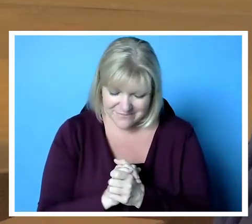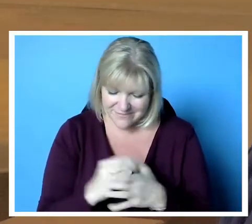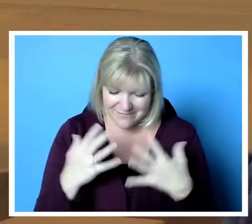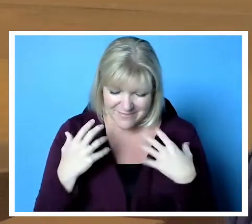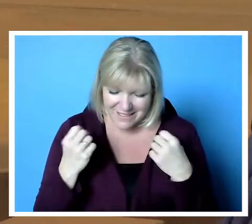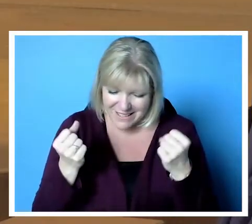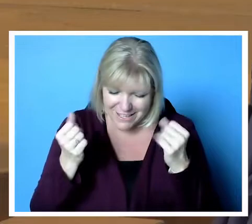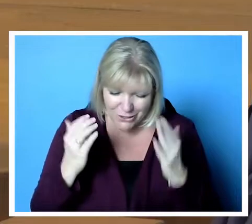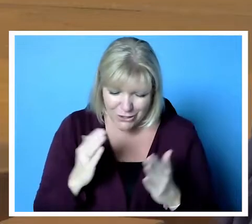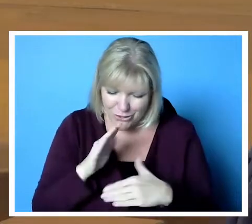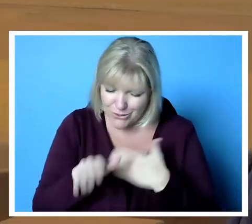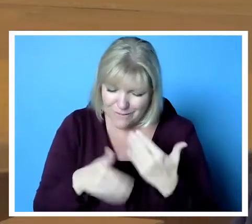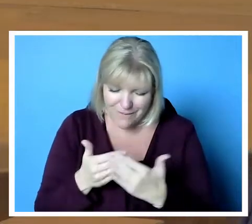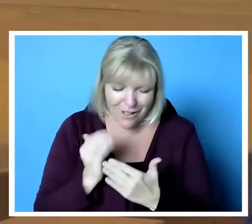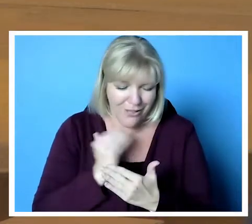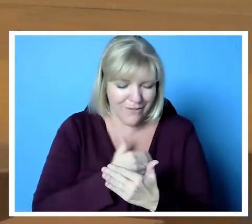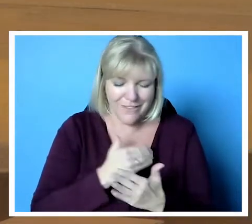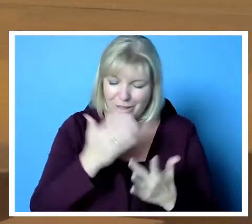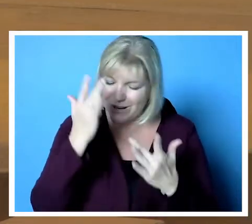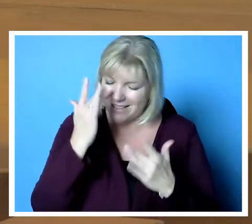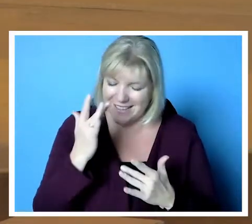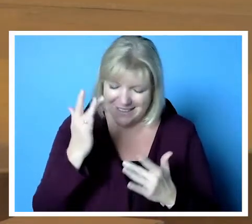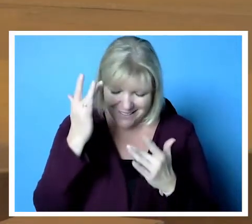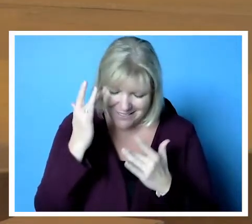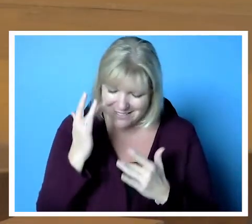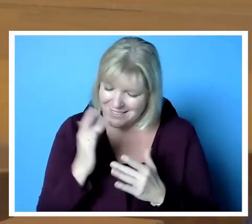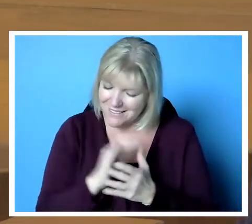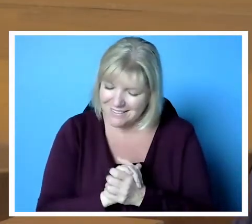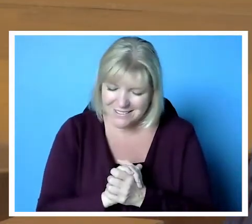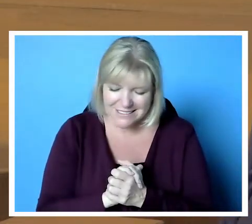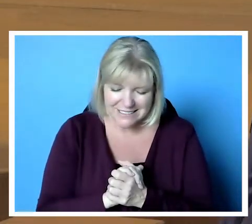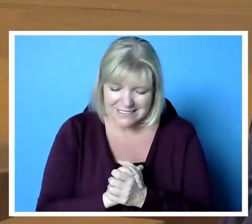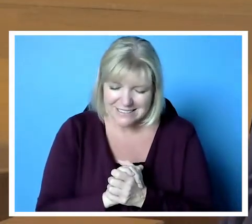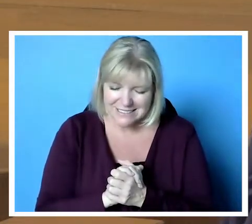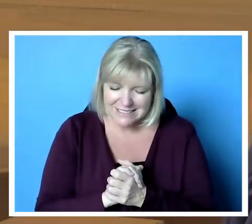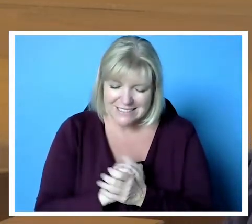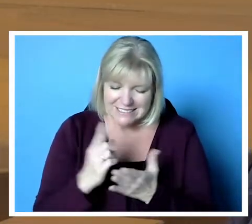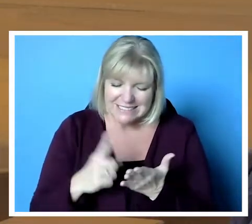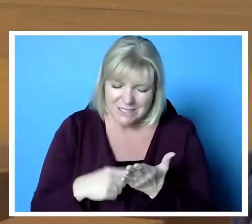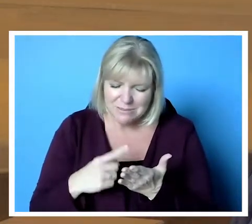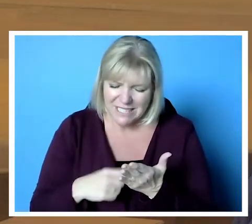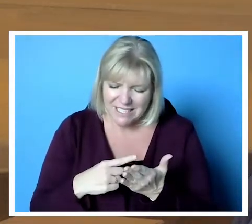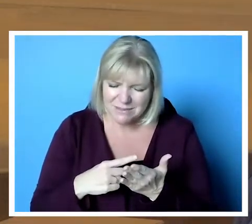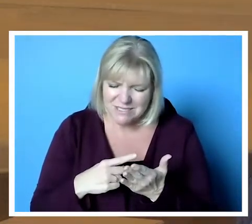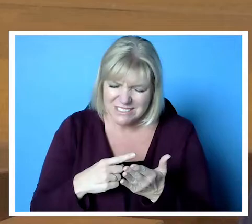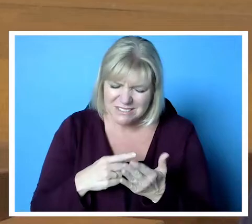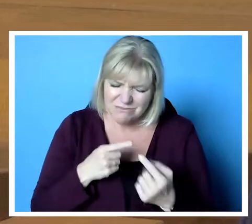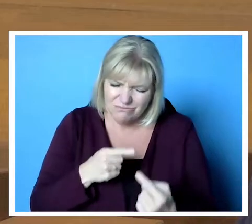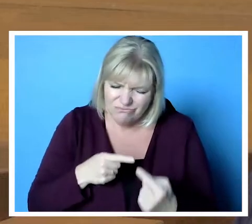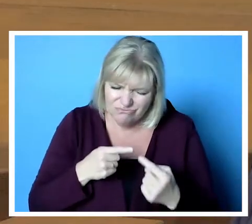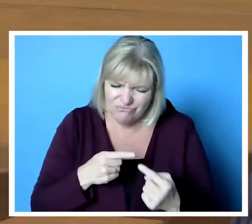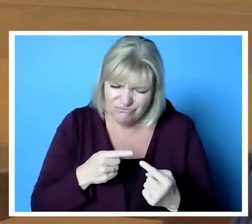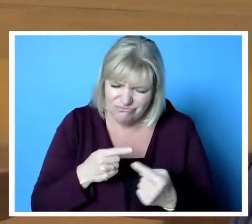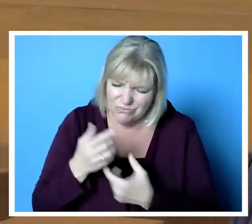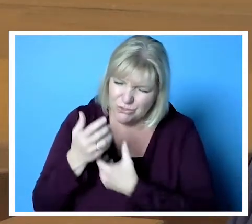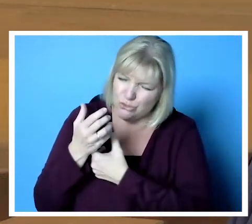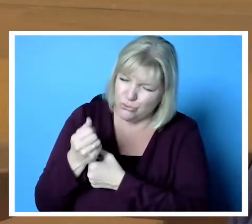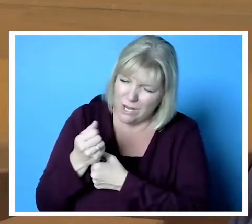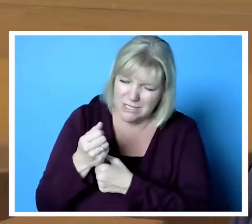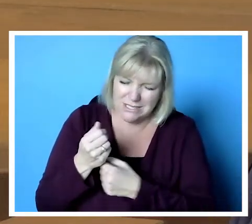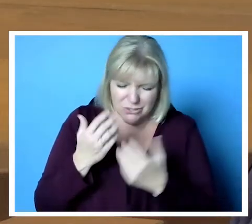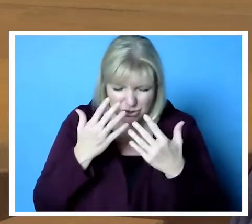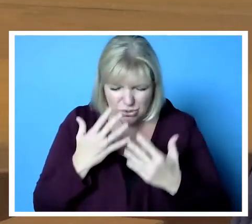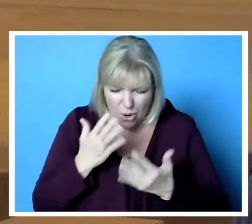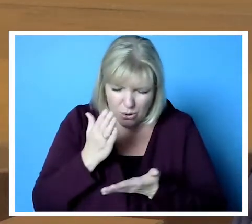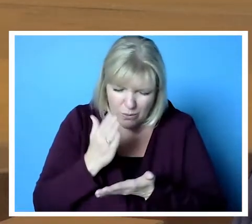Healer of our every ill, especially when we find it difficult to believe or trust that sorrow will end,